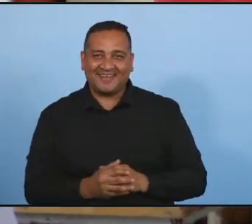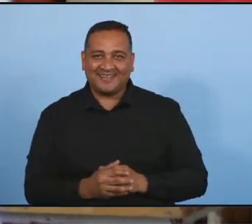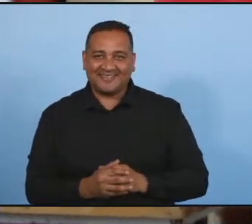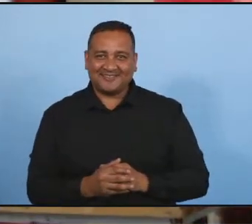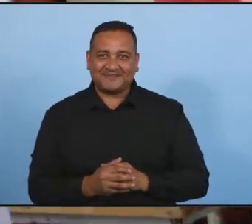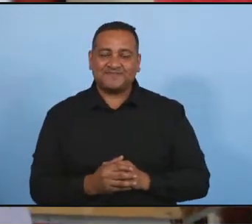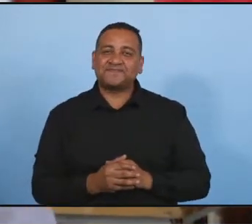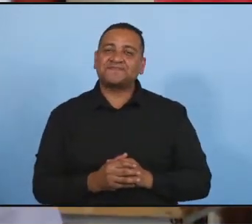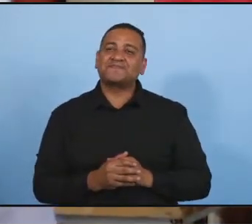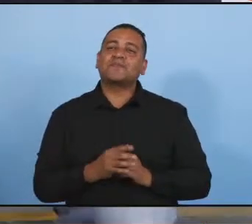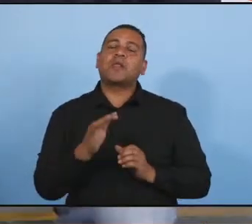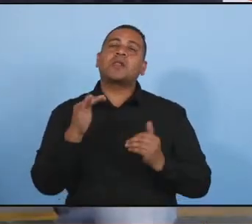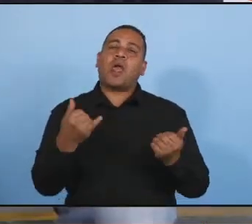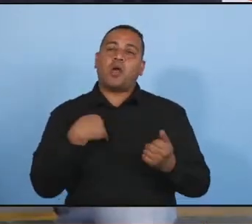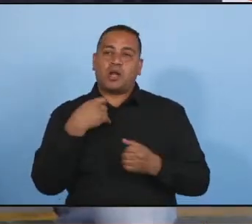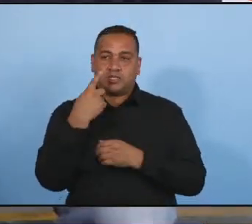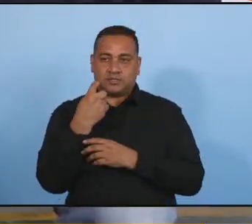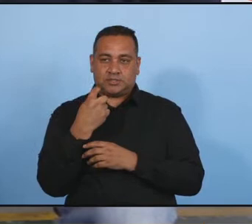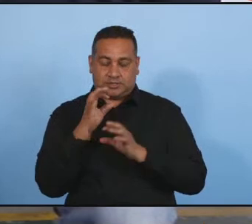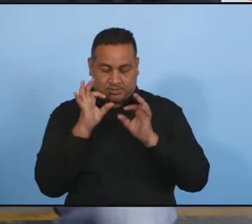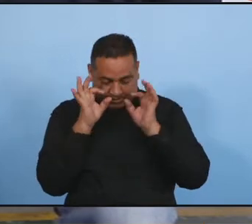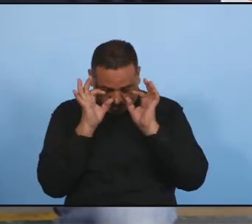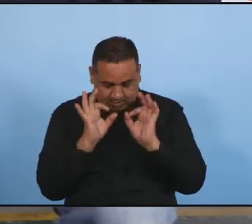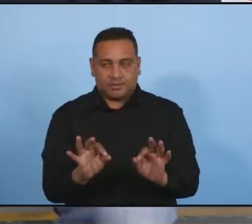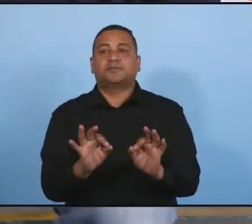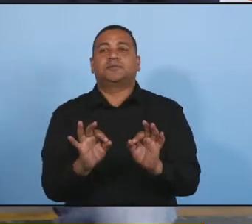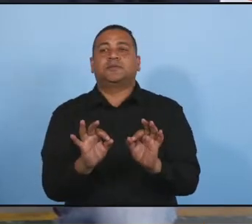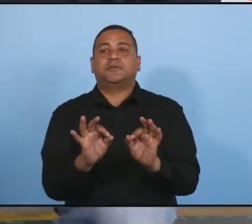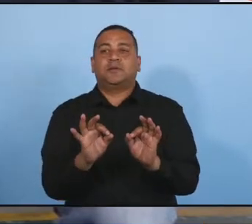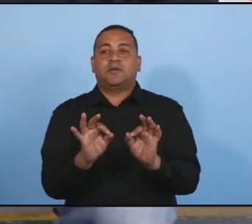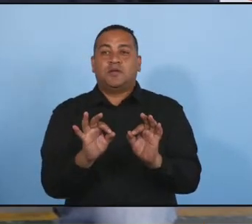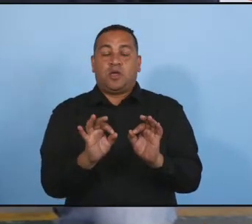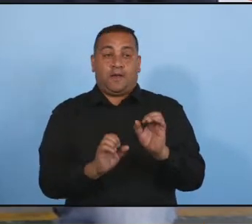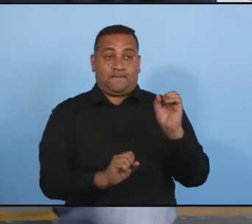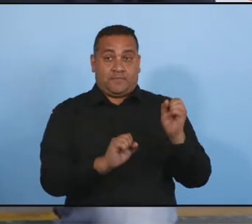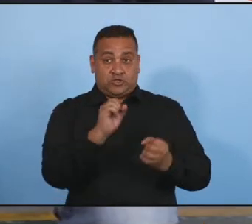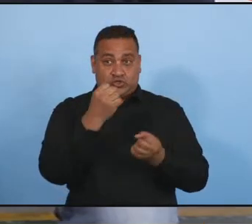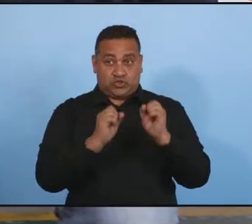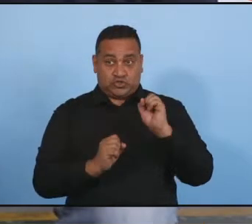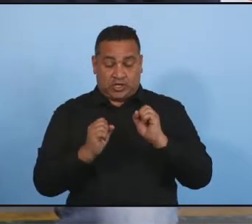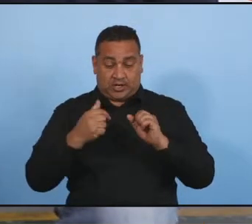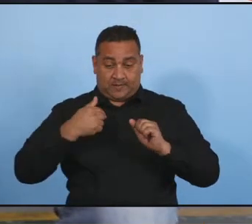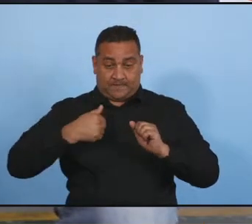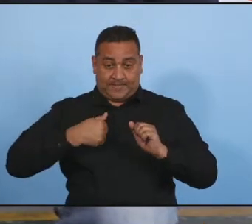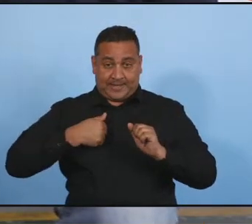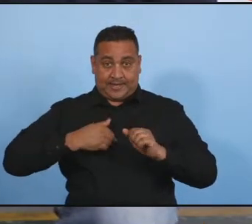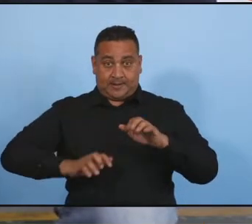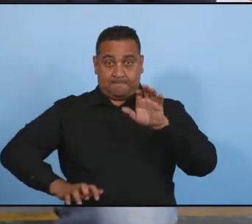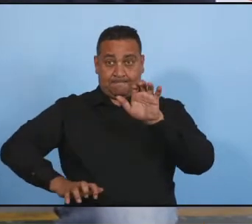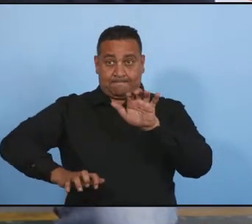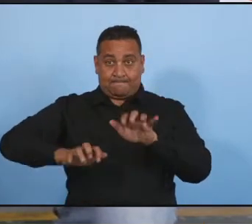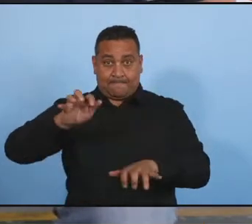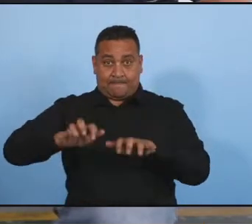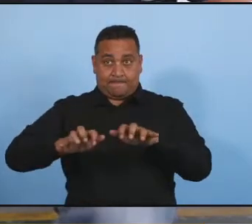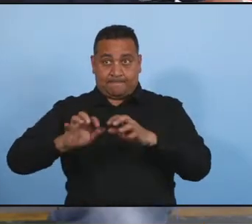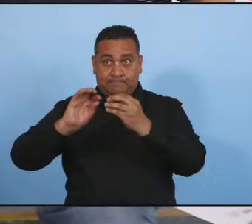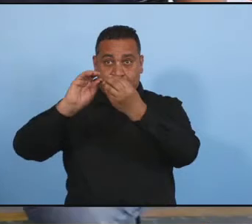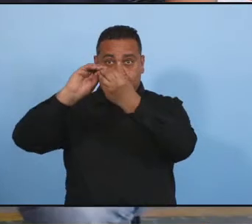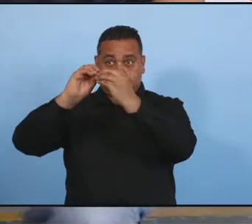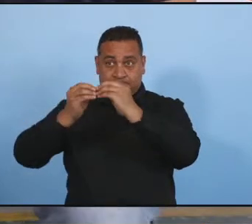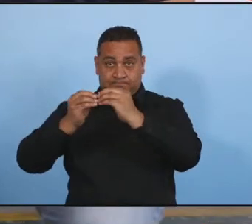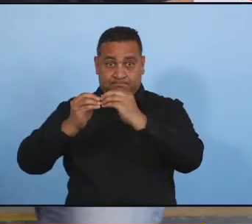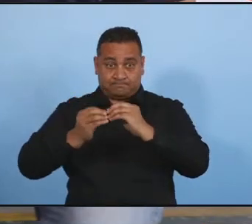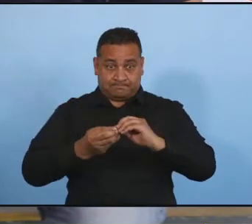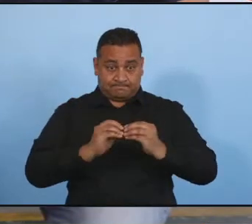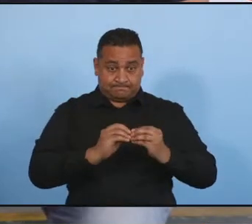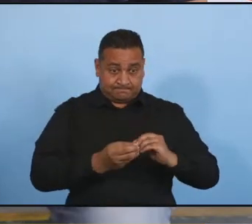this. So this is where you program the machines to do job of machine. To do a specific job, yes. Oh,